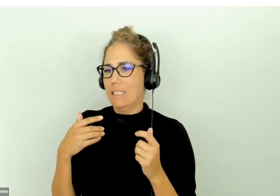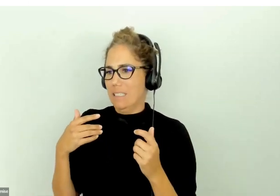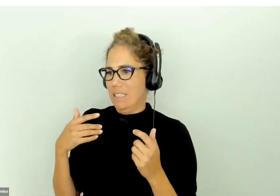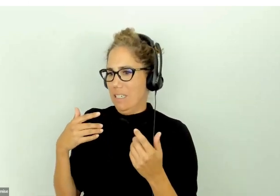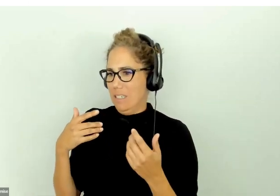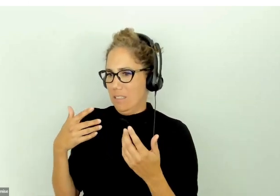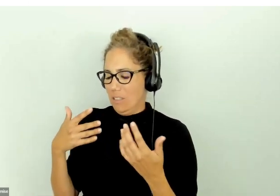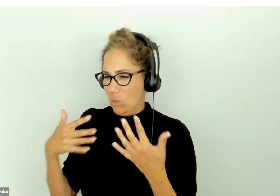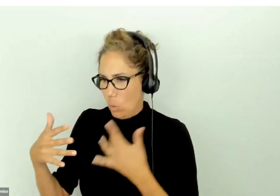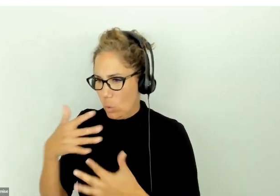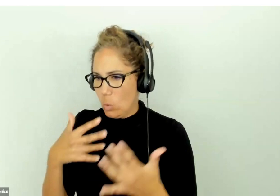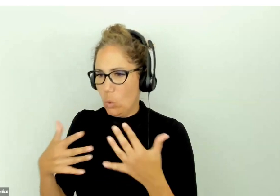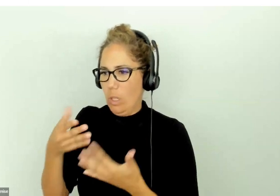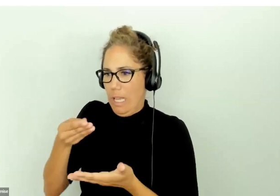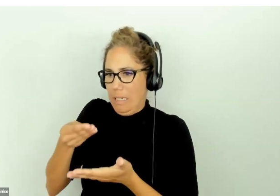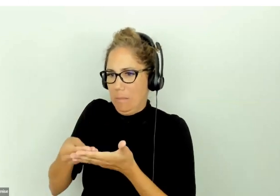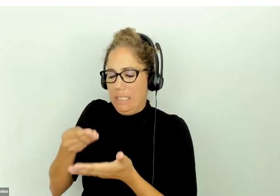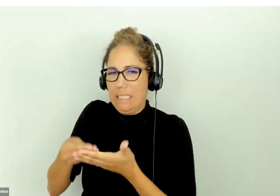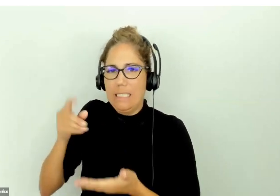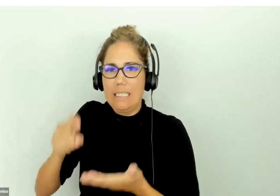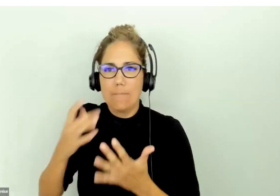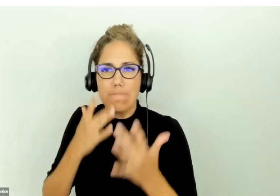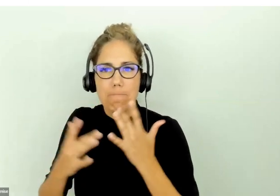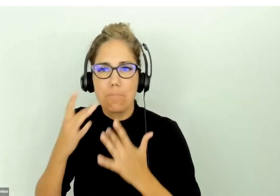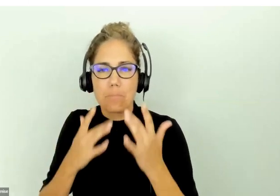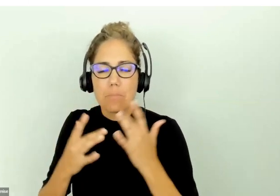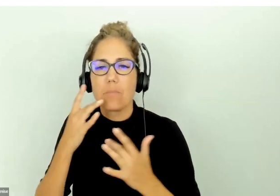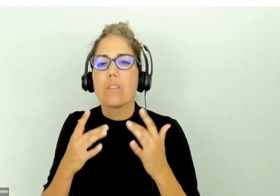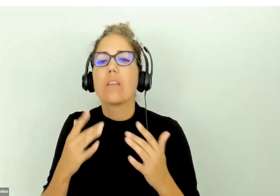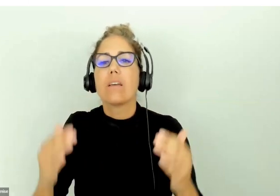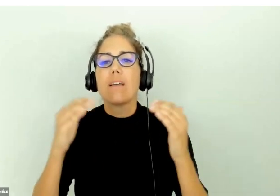need. And in a few minutes, you'll hear more from